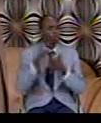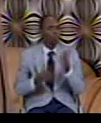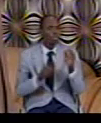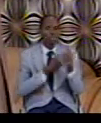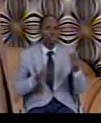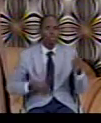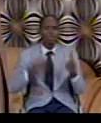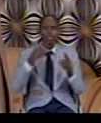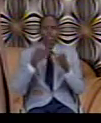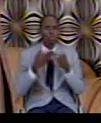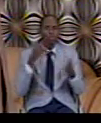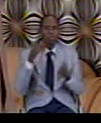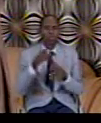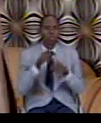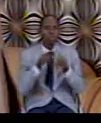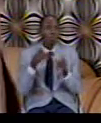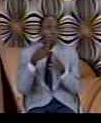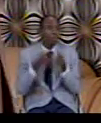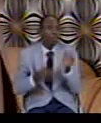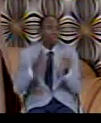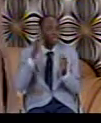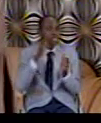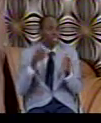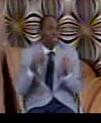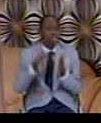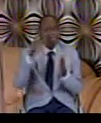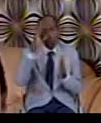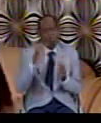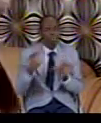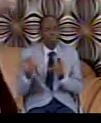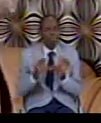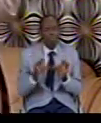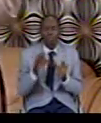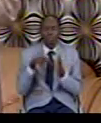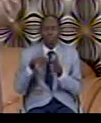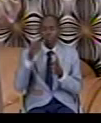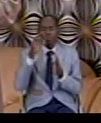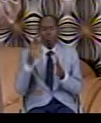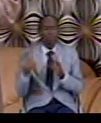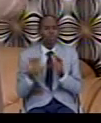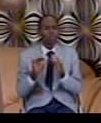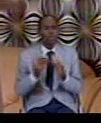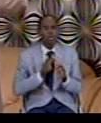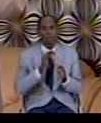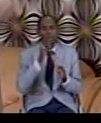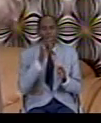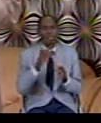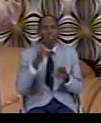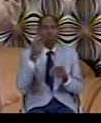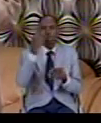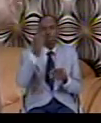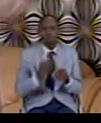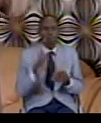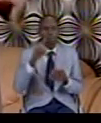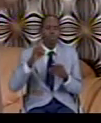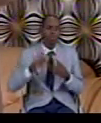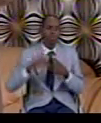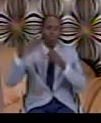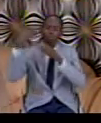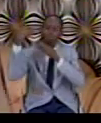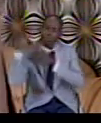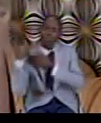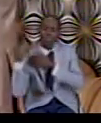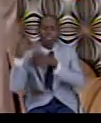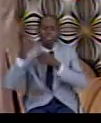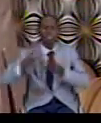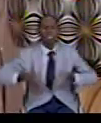me. But what shall this man do? What shall this woman do? Am I the only one to carry all the load? Am I the only one to be faithful? Am I